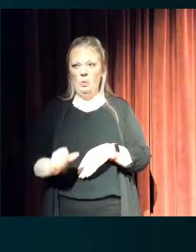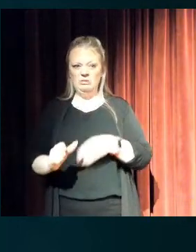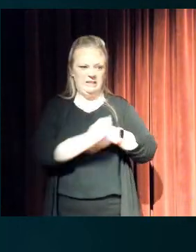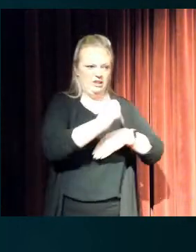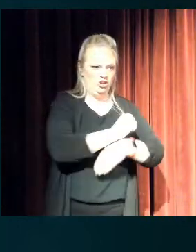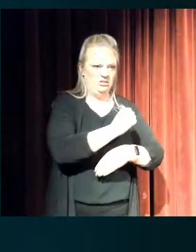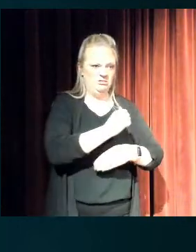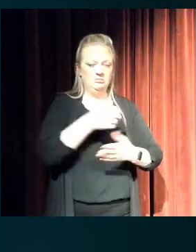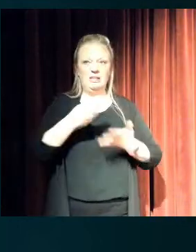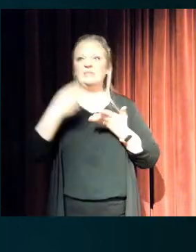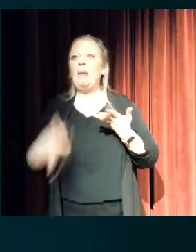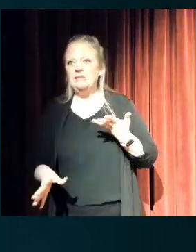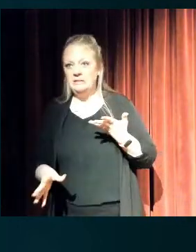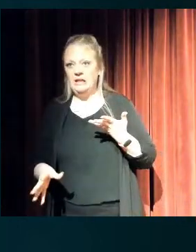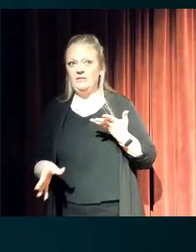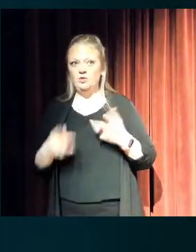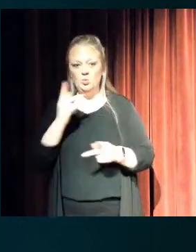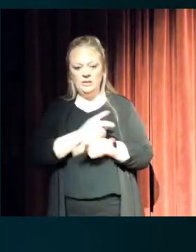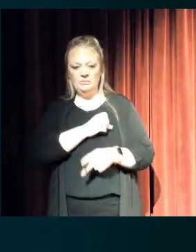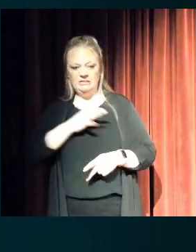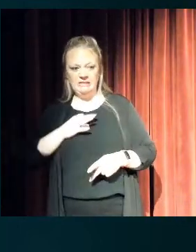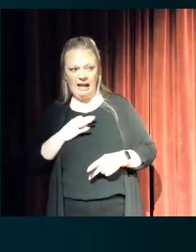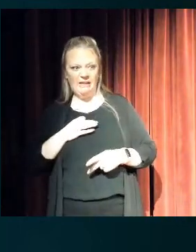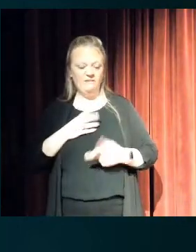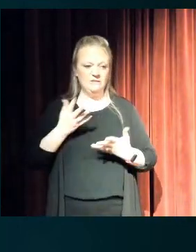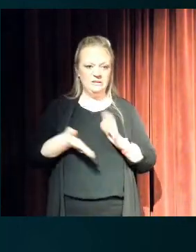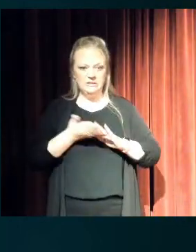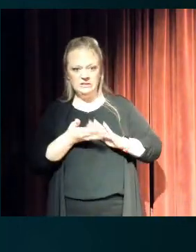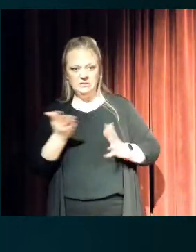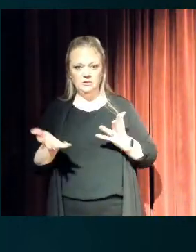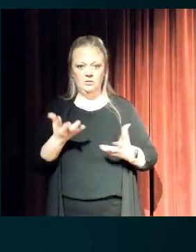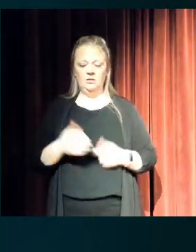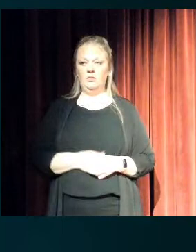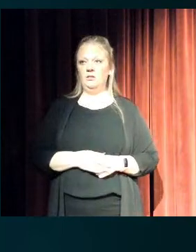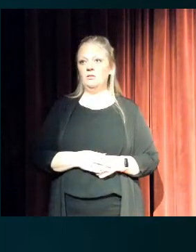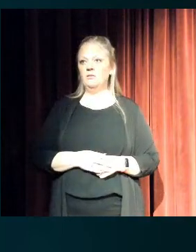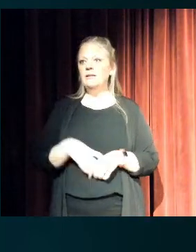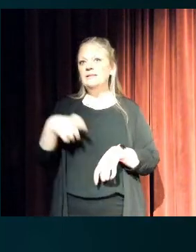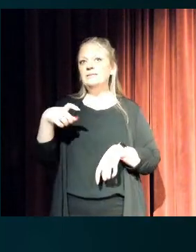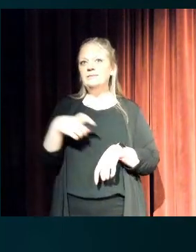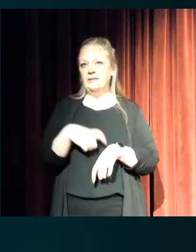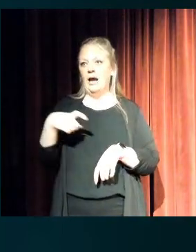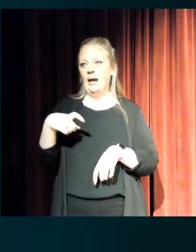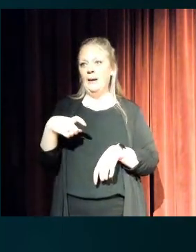dangerous, and expensive to staff and maintain. It